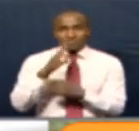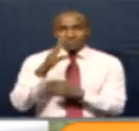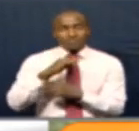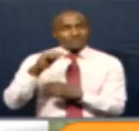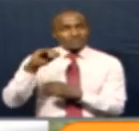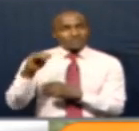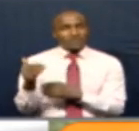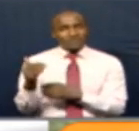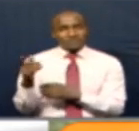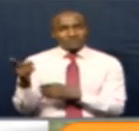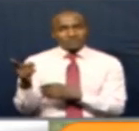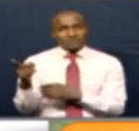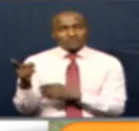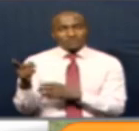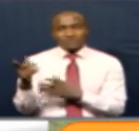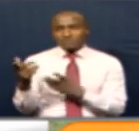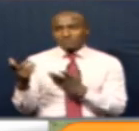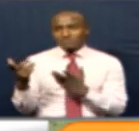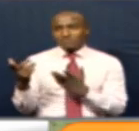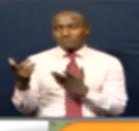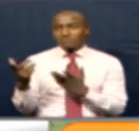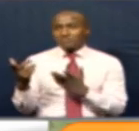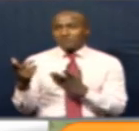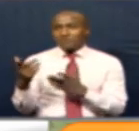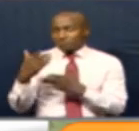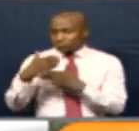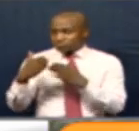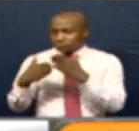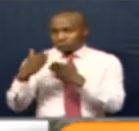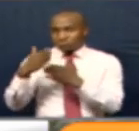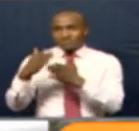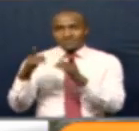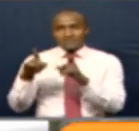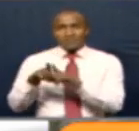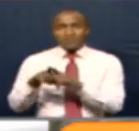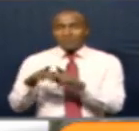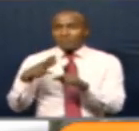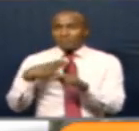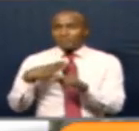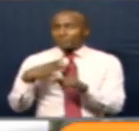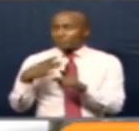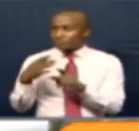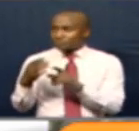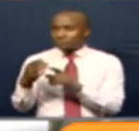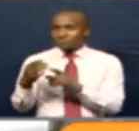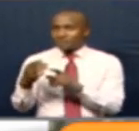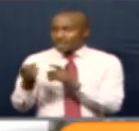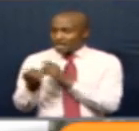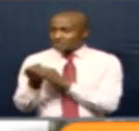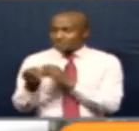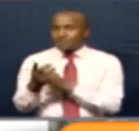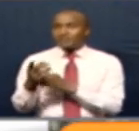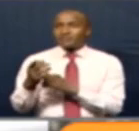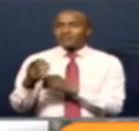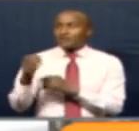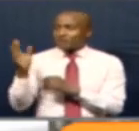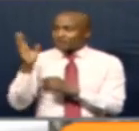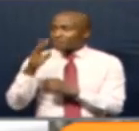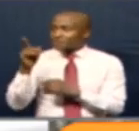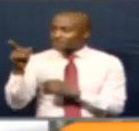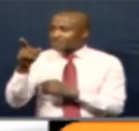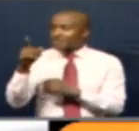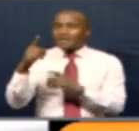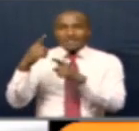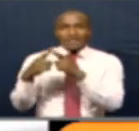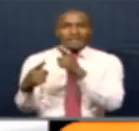you know, is almost institutionalized. They're like buildings. People give you directions based on a heap of garbage that's been there for